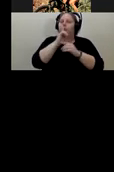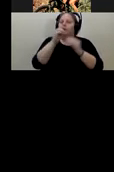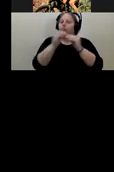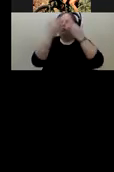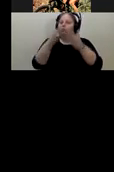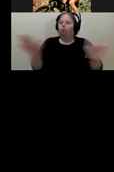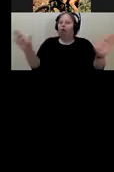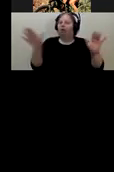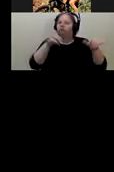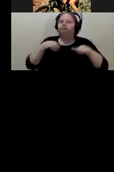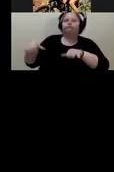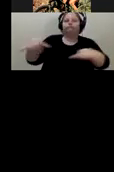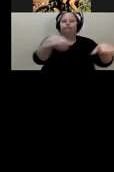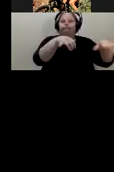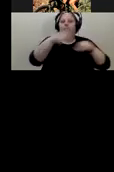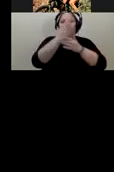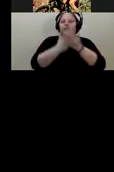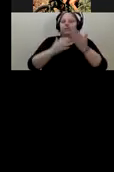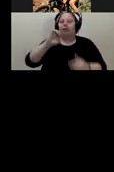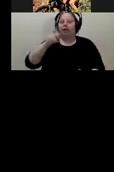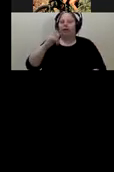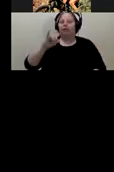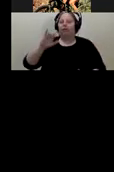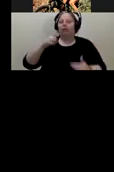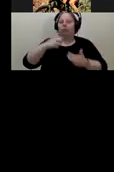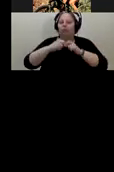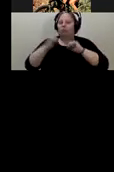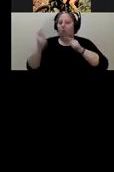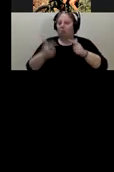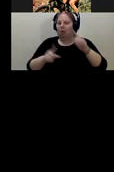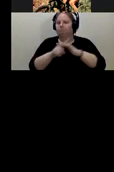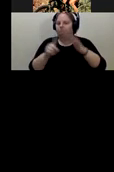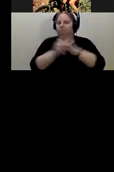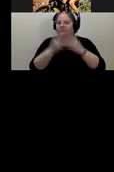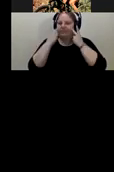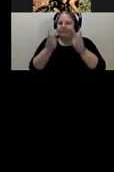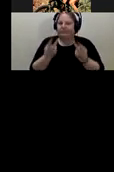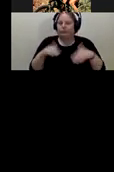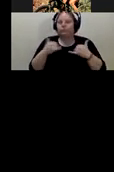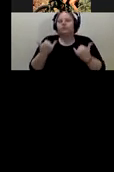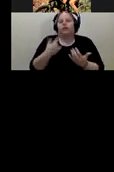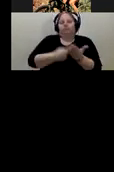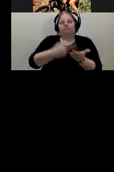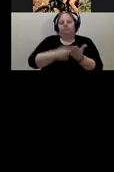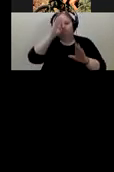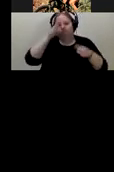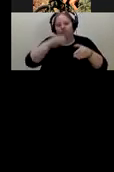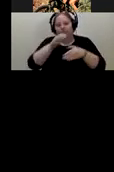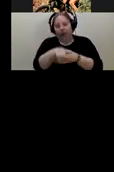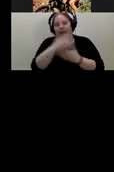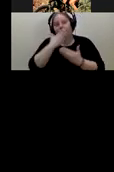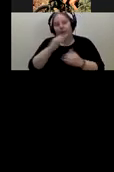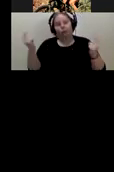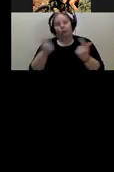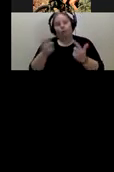and some ethical issues that we all seem to struggle with. And those will be what we cover today. So I thank everybody for being